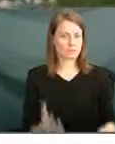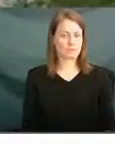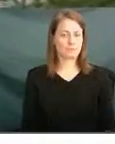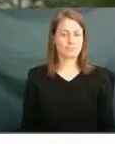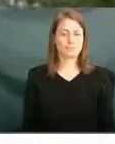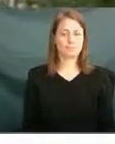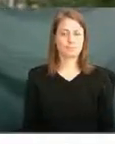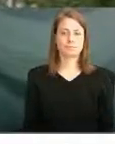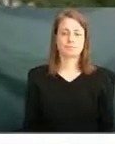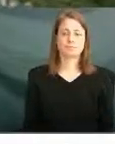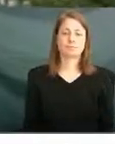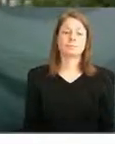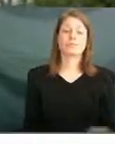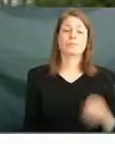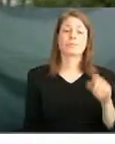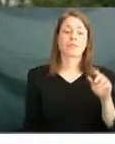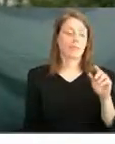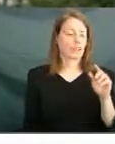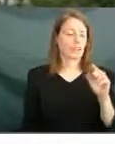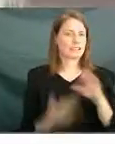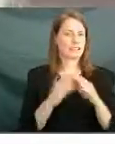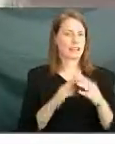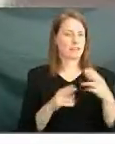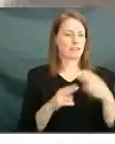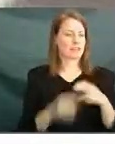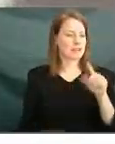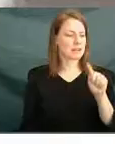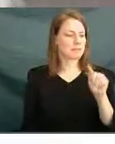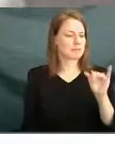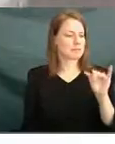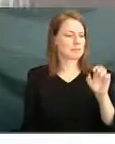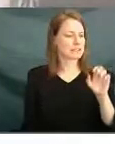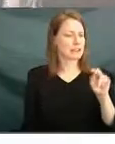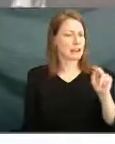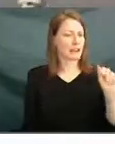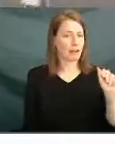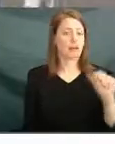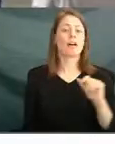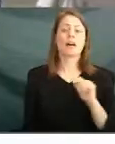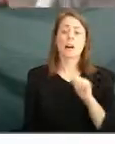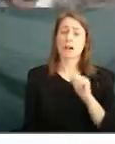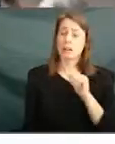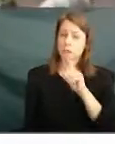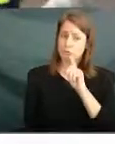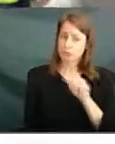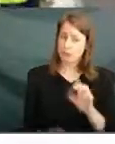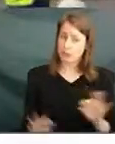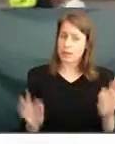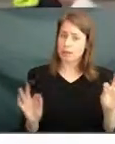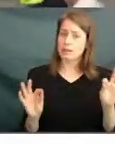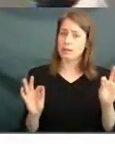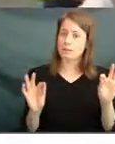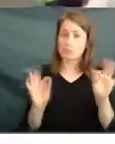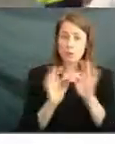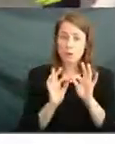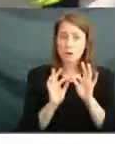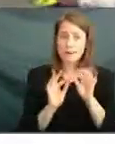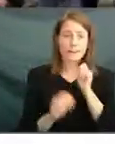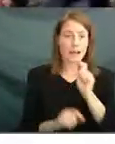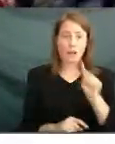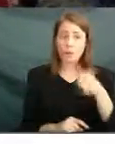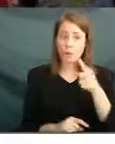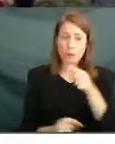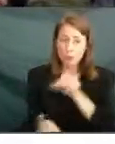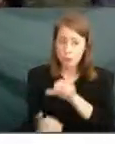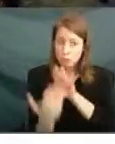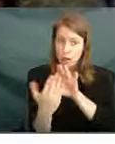tackling incidents. Just as important are the preventative strategies. We have lots of zero guards out